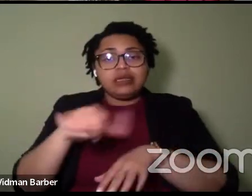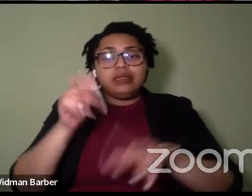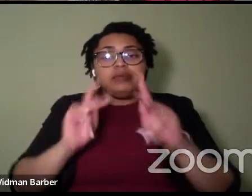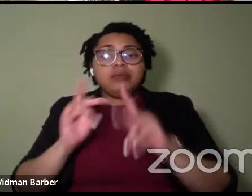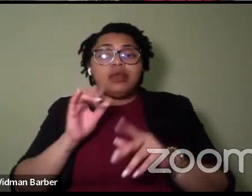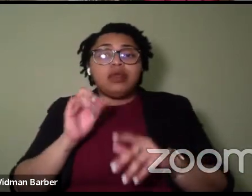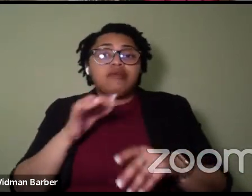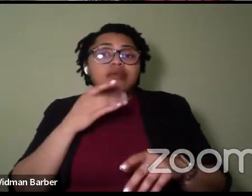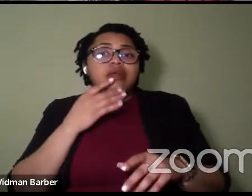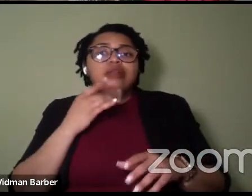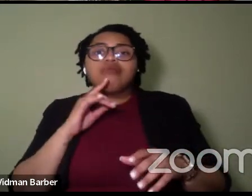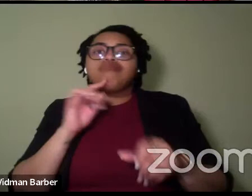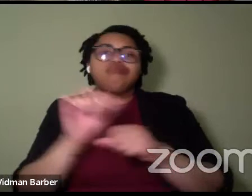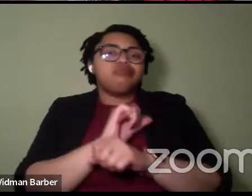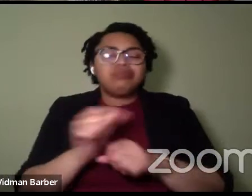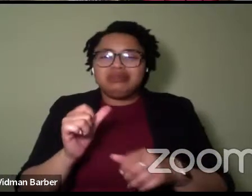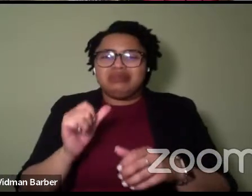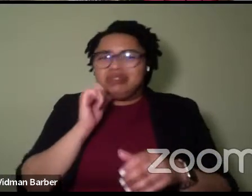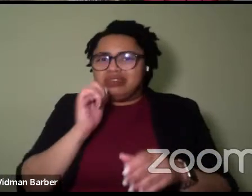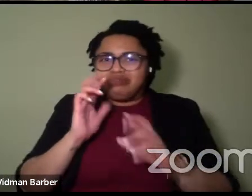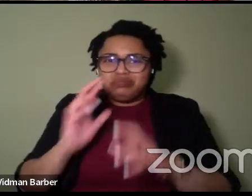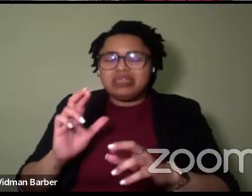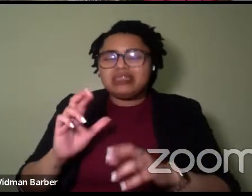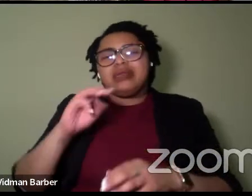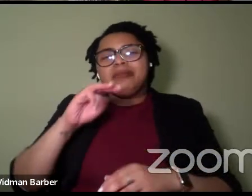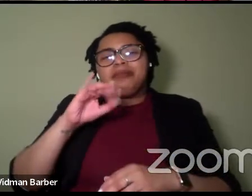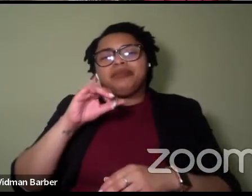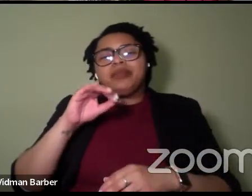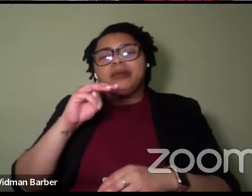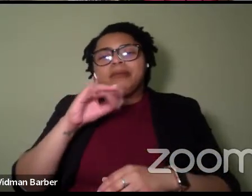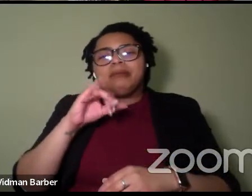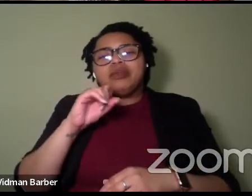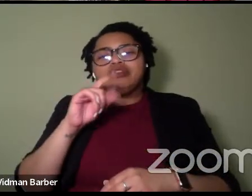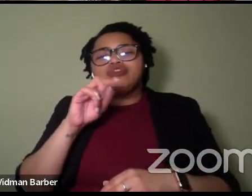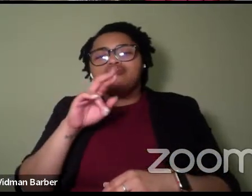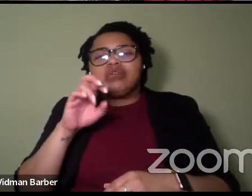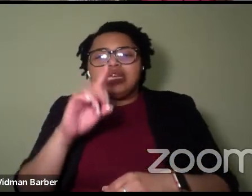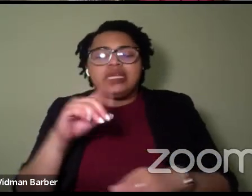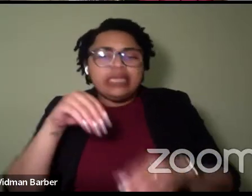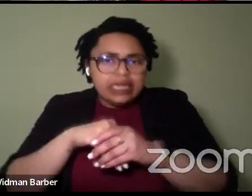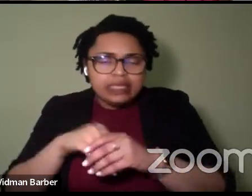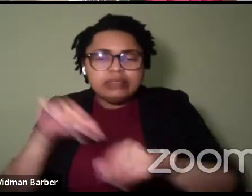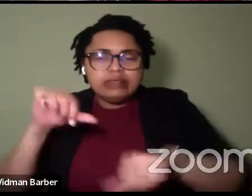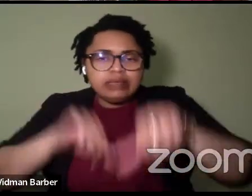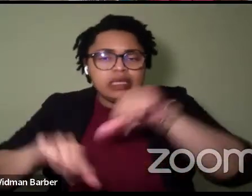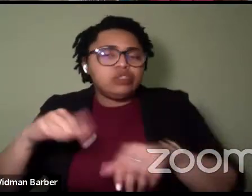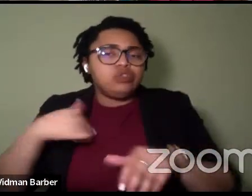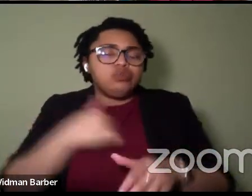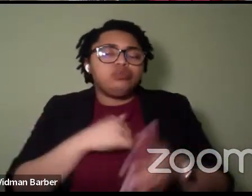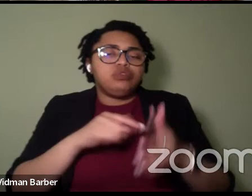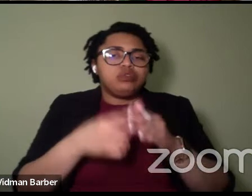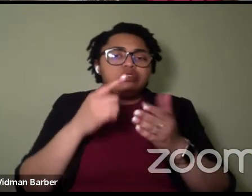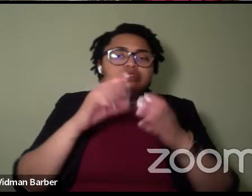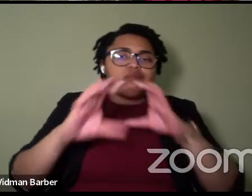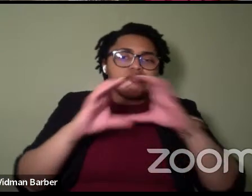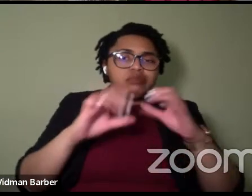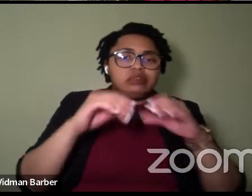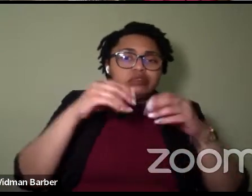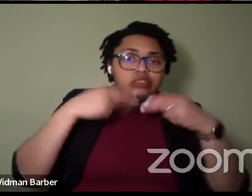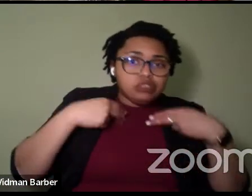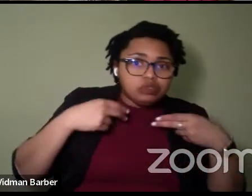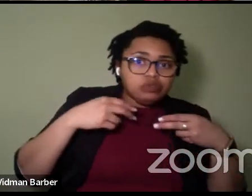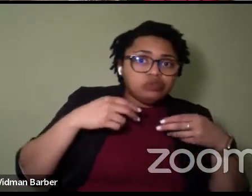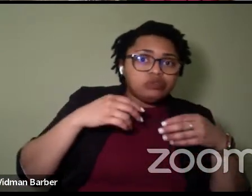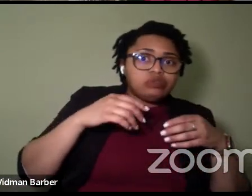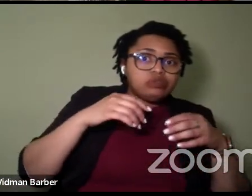in science. And often when you start to have those conversations talking about humans, people's defenses go up. They're afraid they're about to